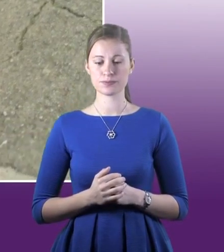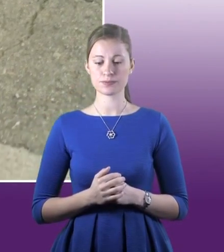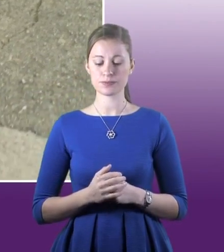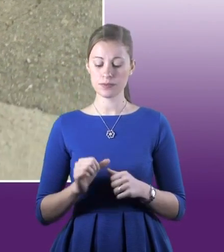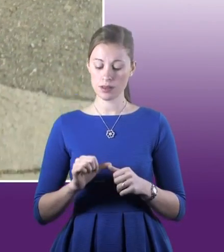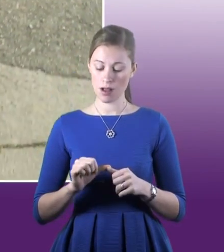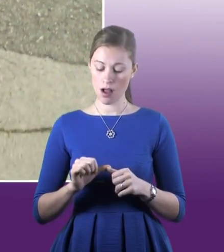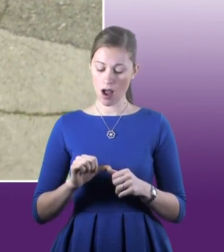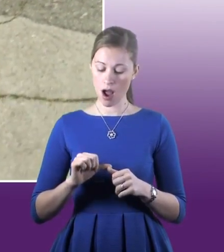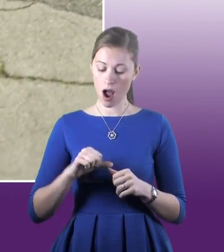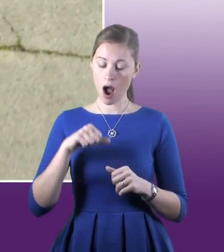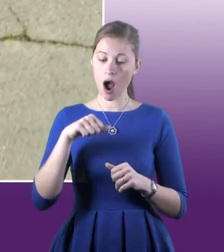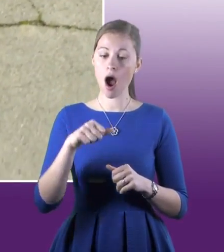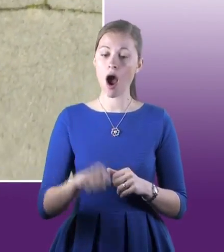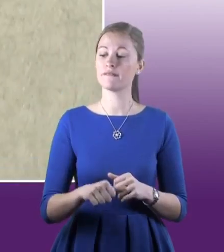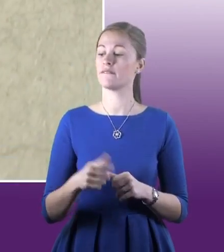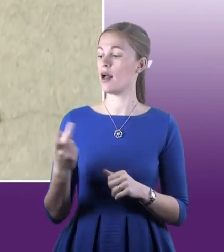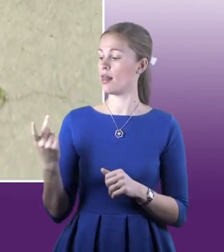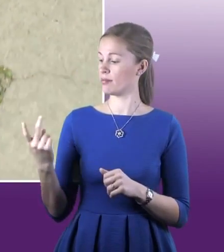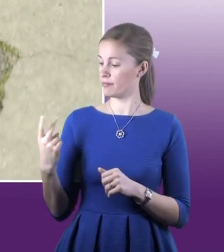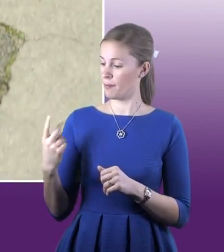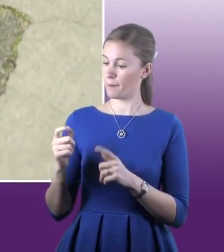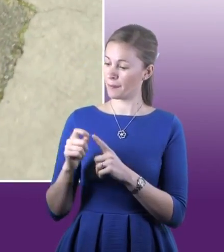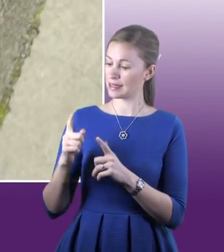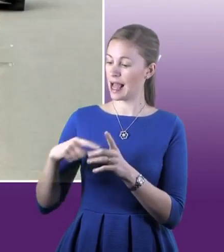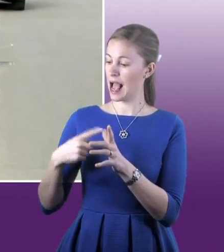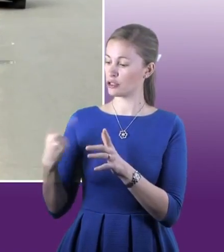After the initial phases of changing their relationship,